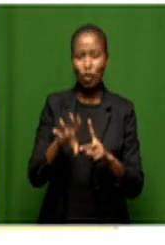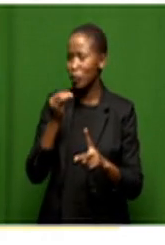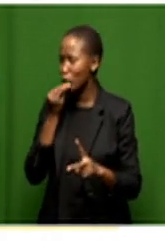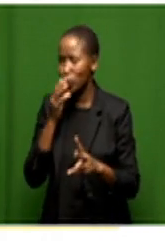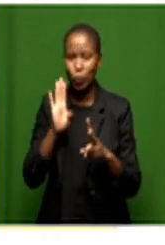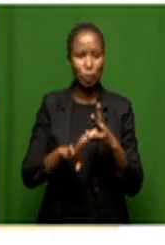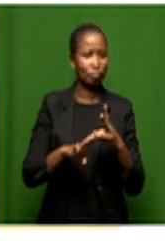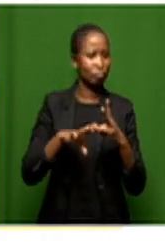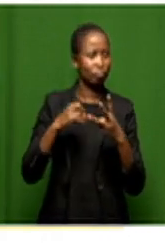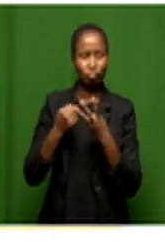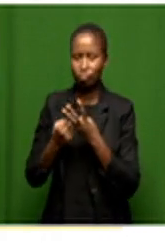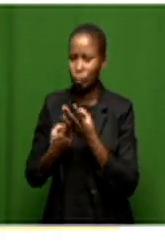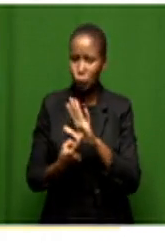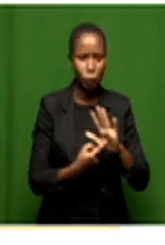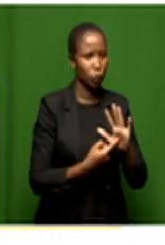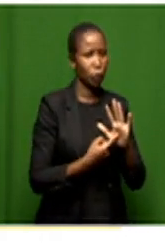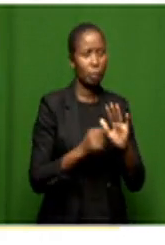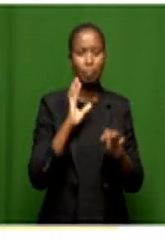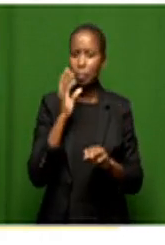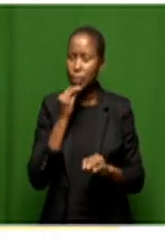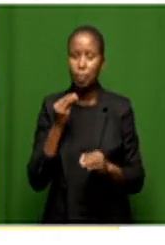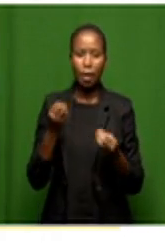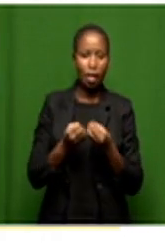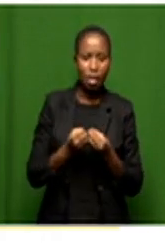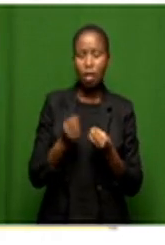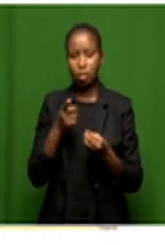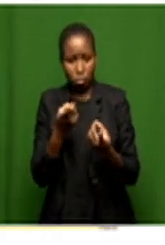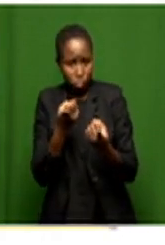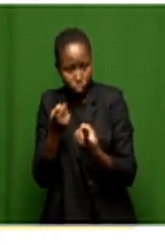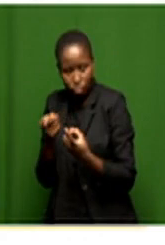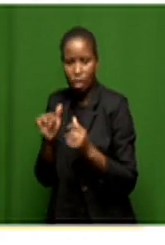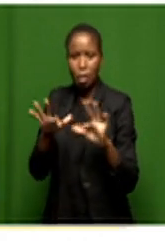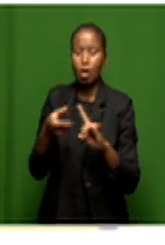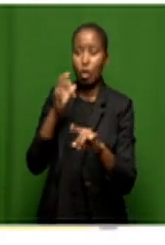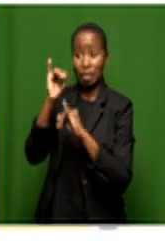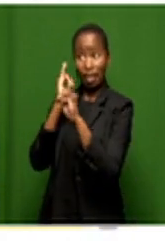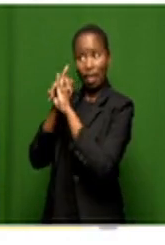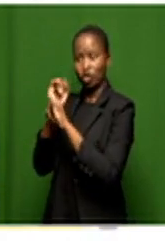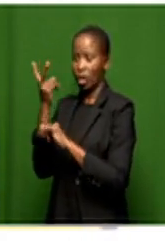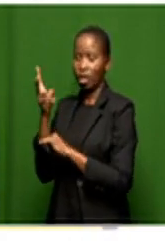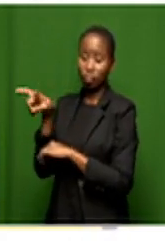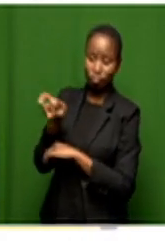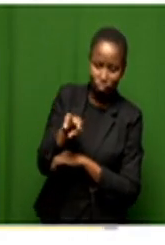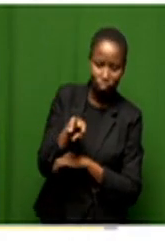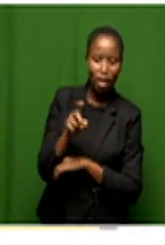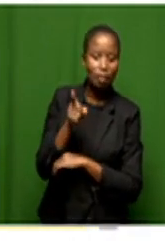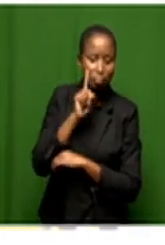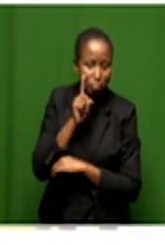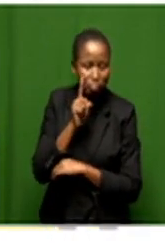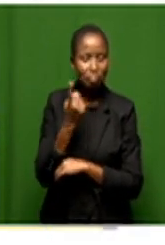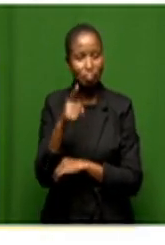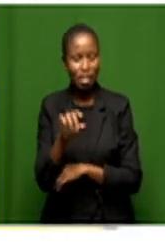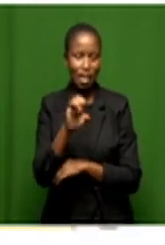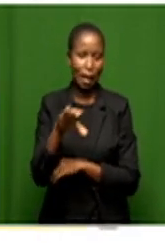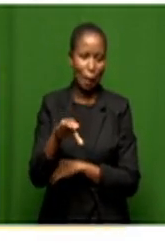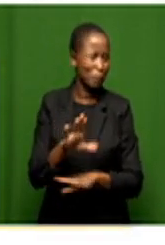food, they're showcasing all these things that attract the international communities into the Eastern Cape. Thank